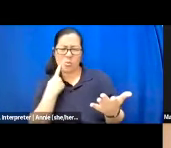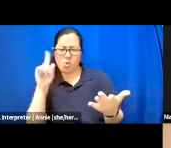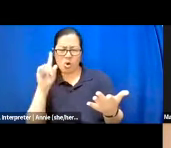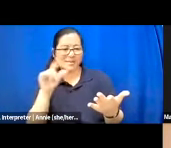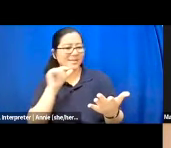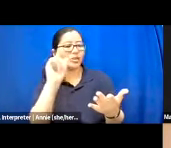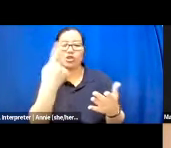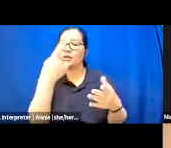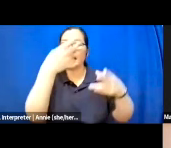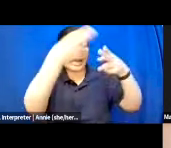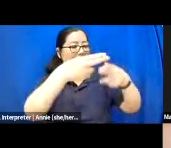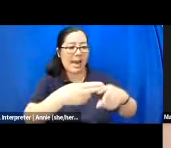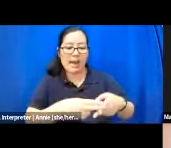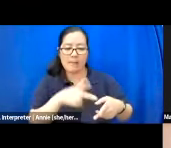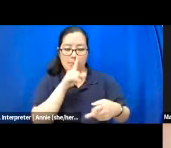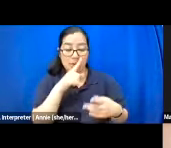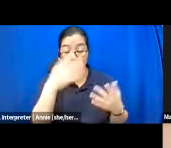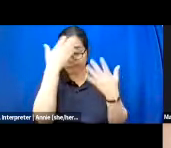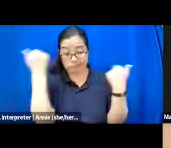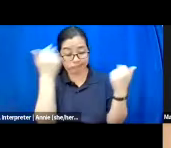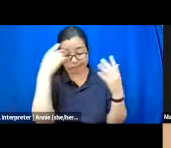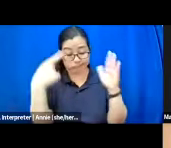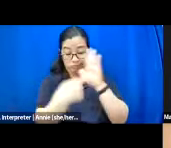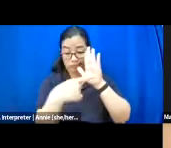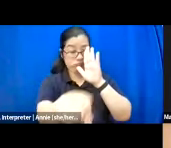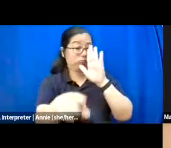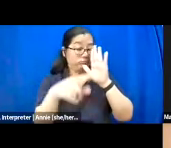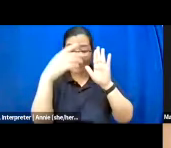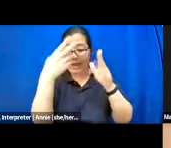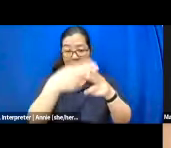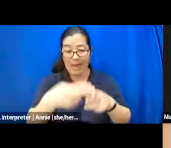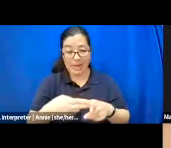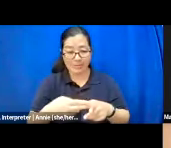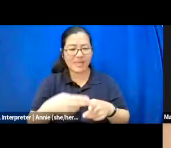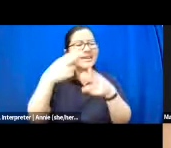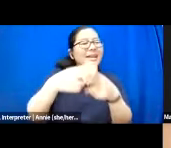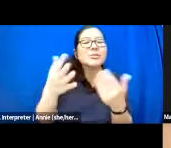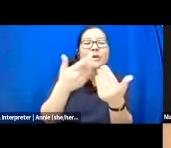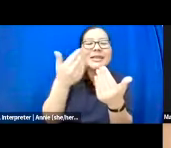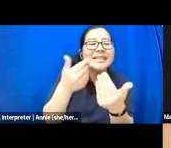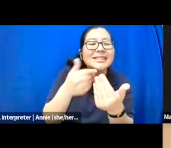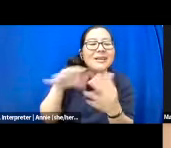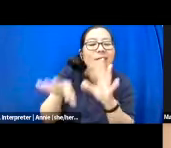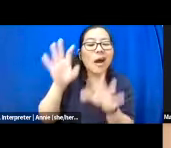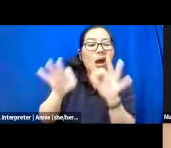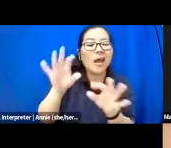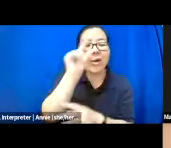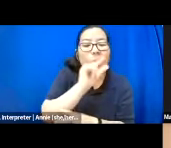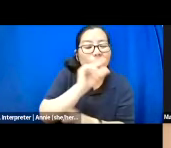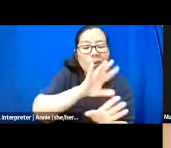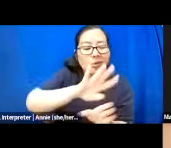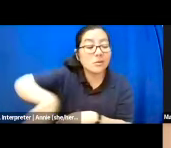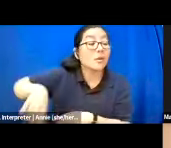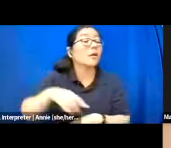because that just goes back out the window. And we all can do that on Google. That's boring. At the end of the day, but if we say like, hey,